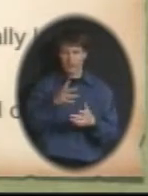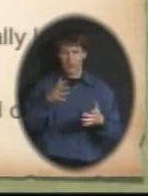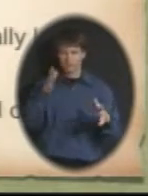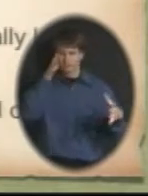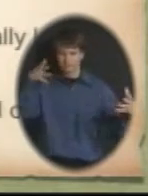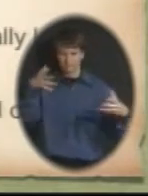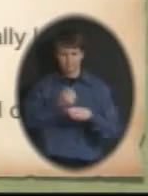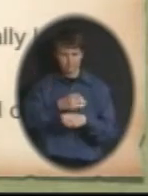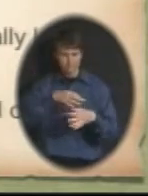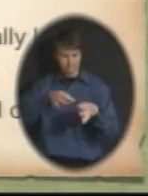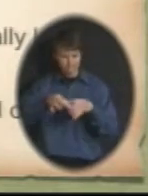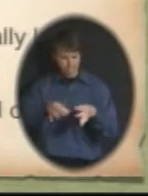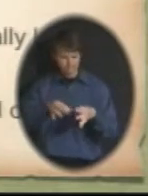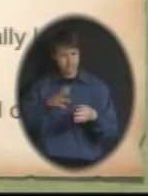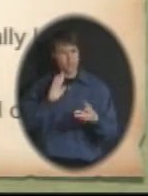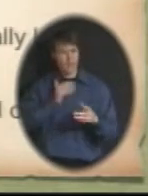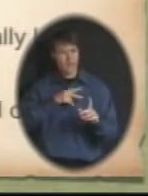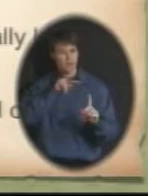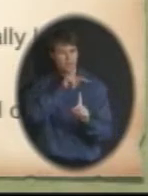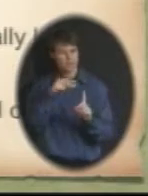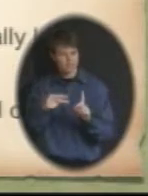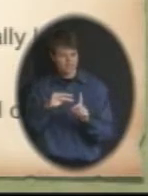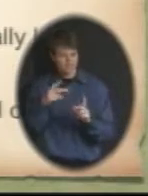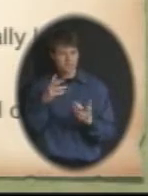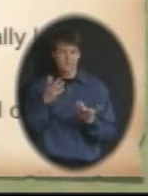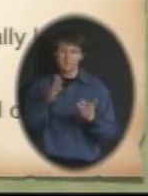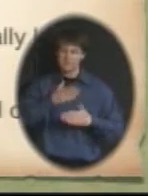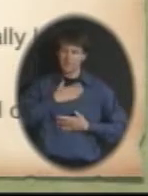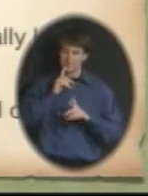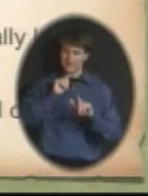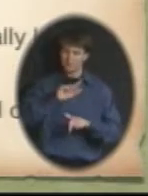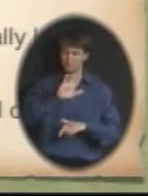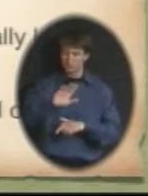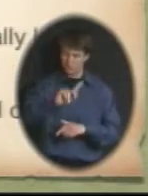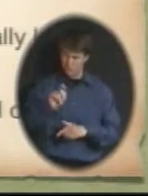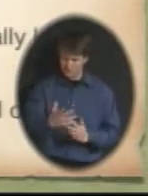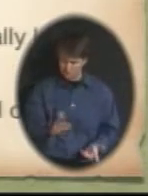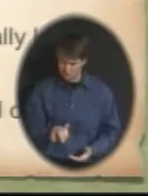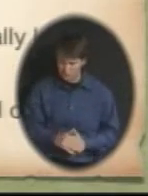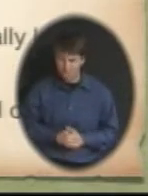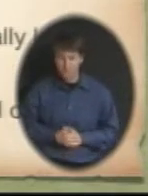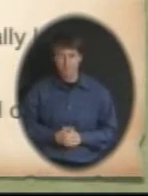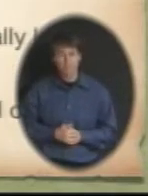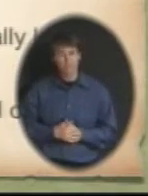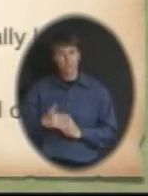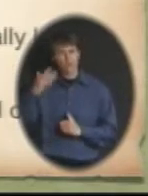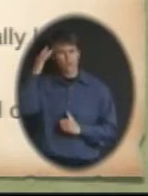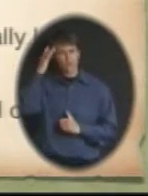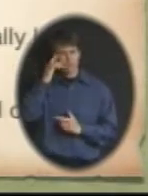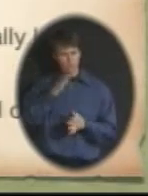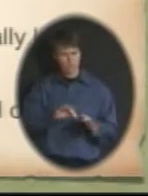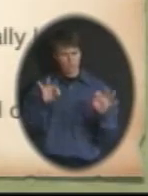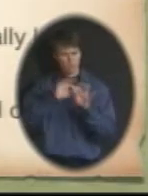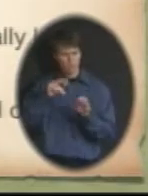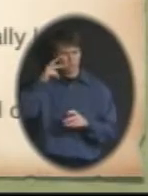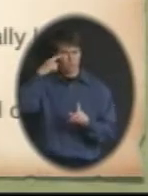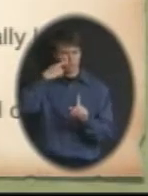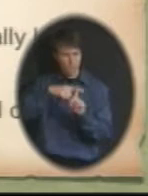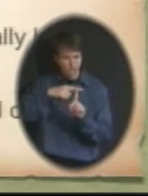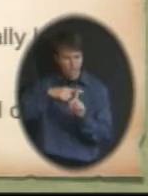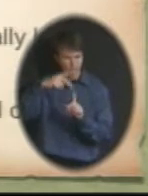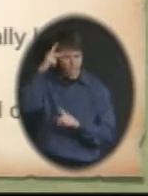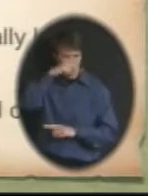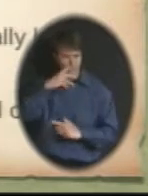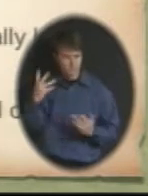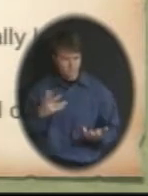that, and then I'd be happy to take questions you might have. I want to start with talking about why a positive philosophy, and then what it really